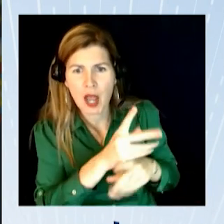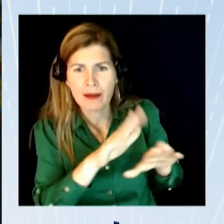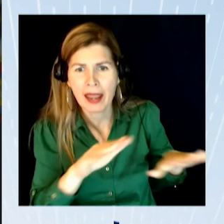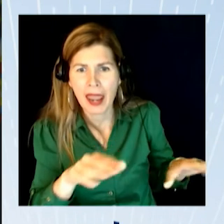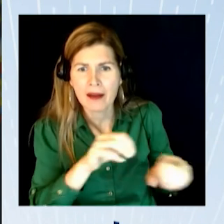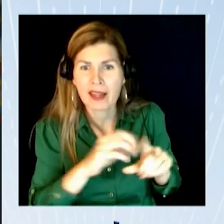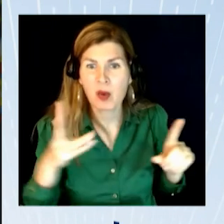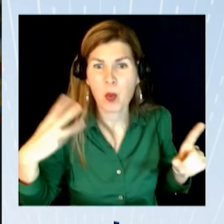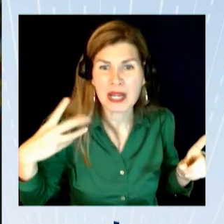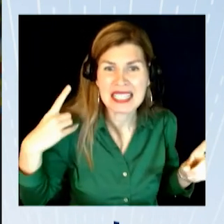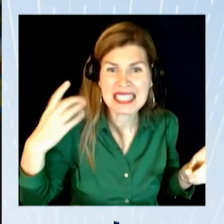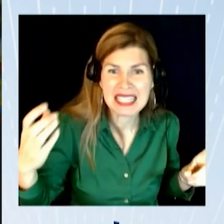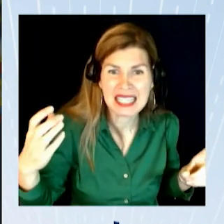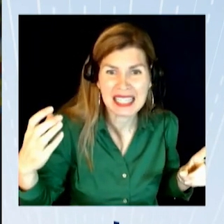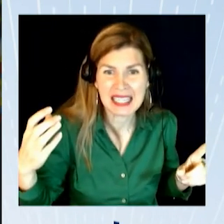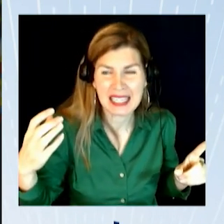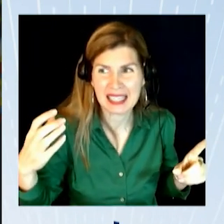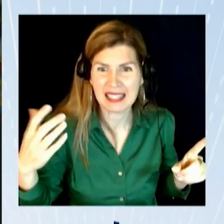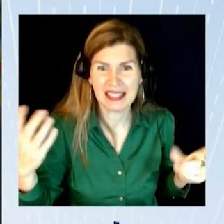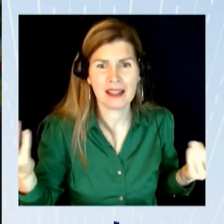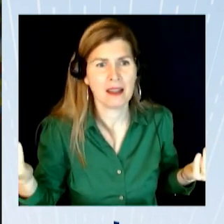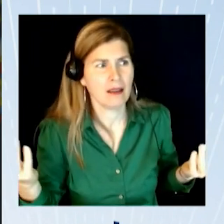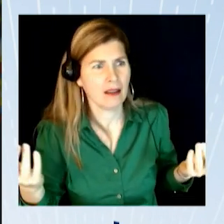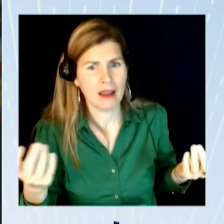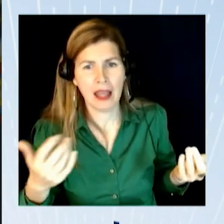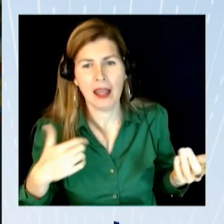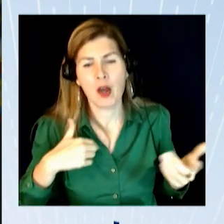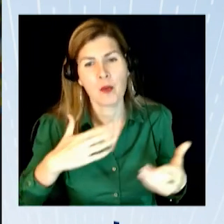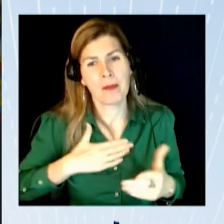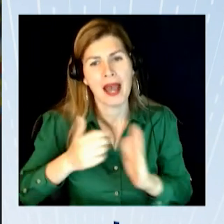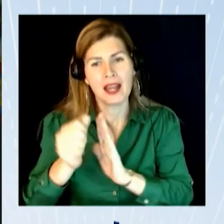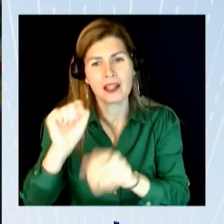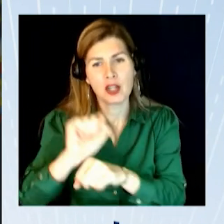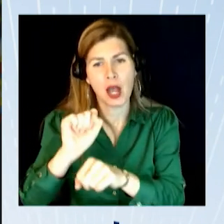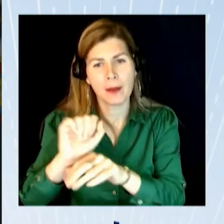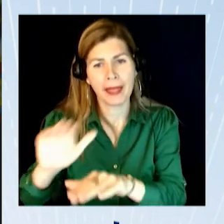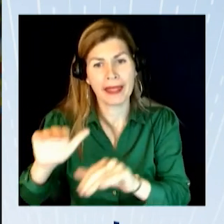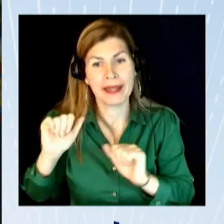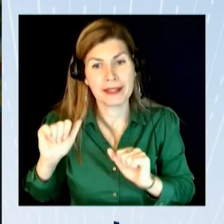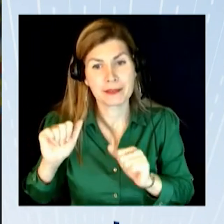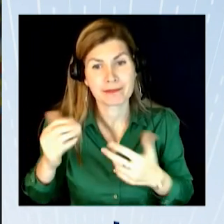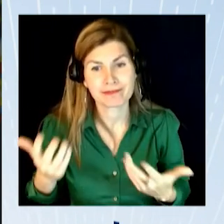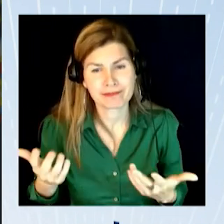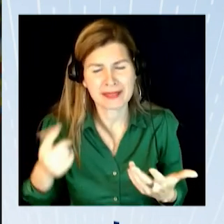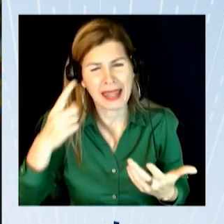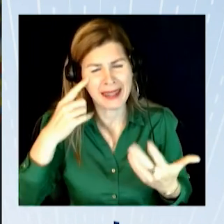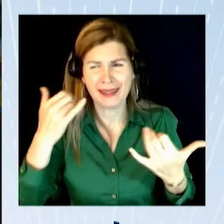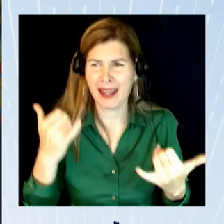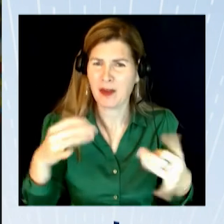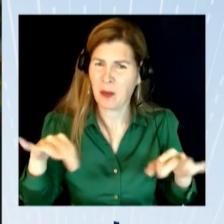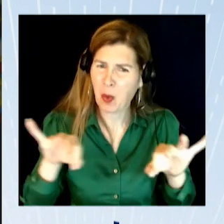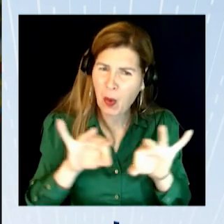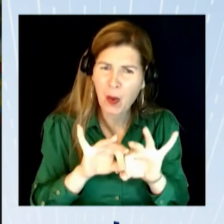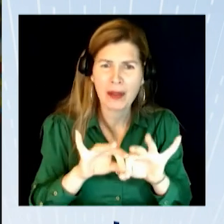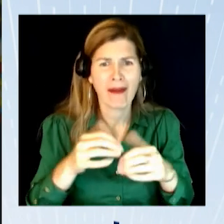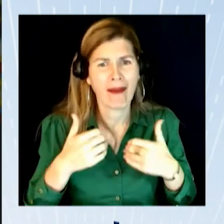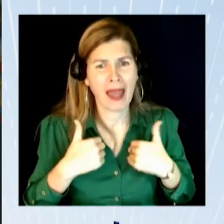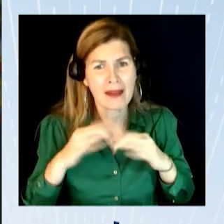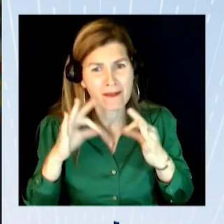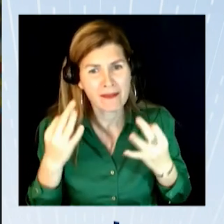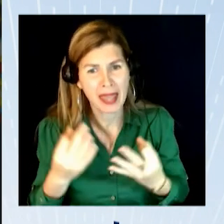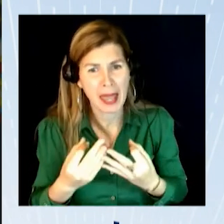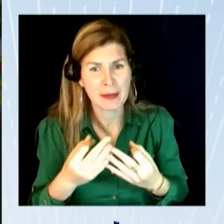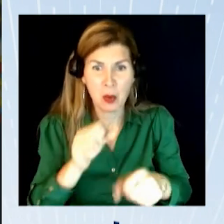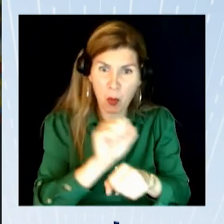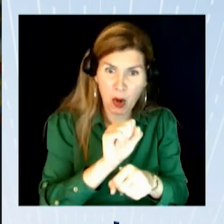D.C. a generation ago. So I had to leave that job. So when I think about how important it is to get care for families, so